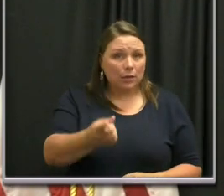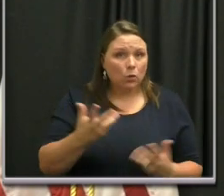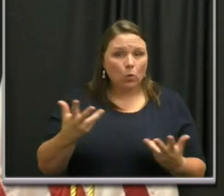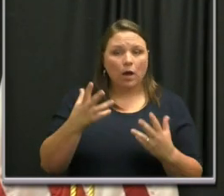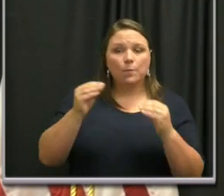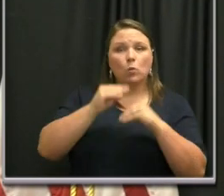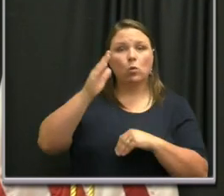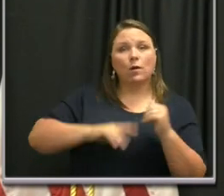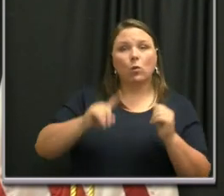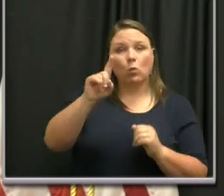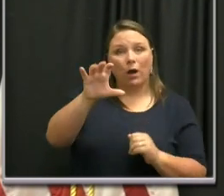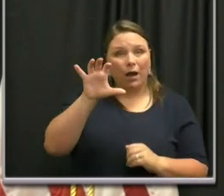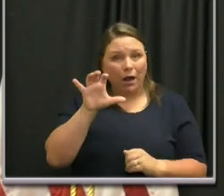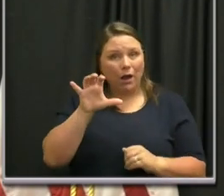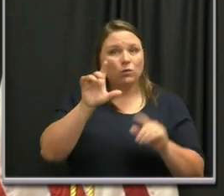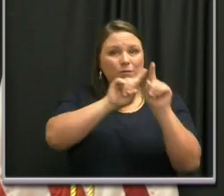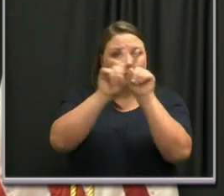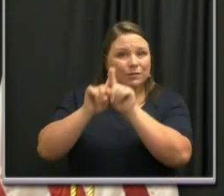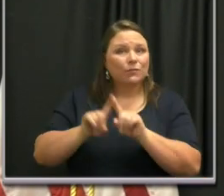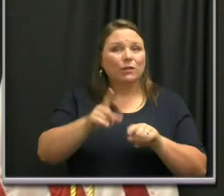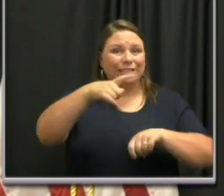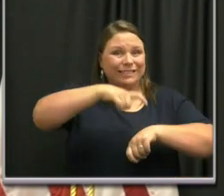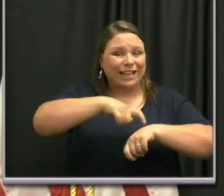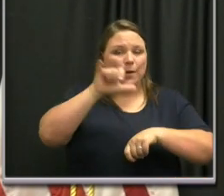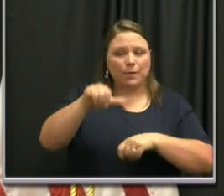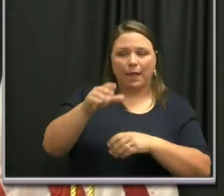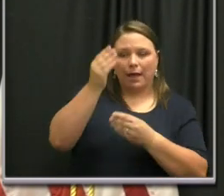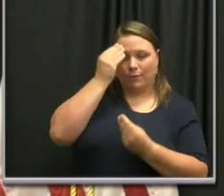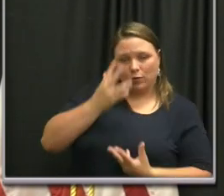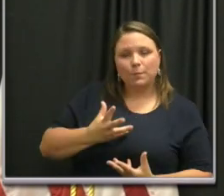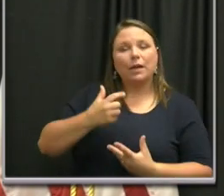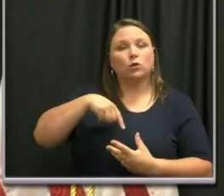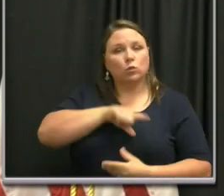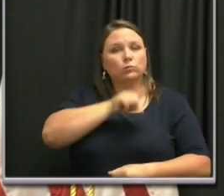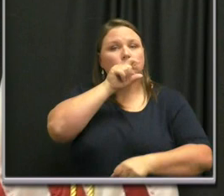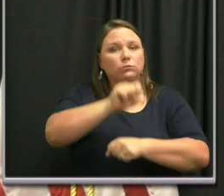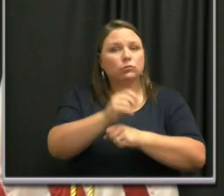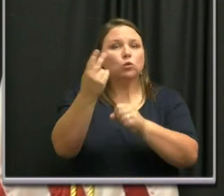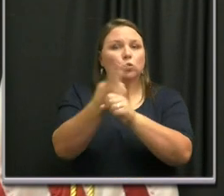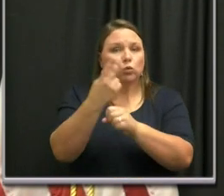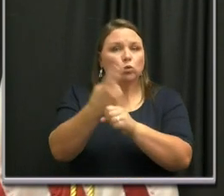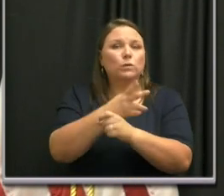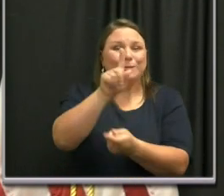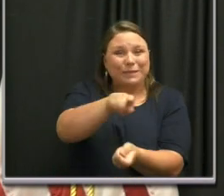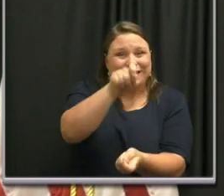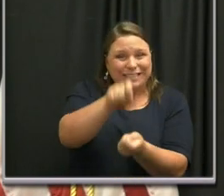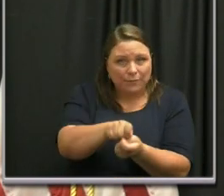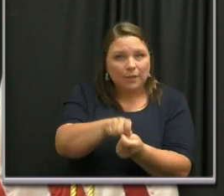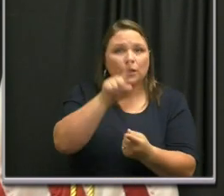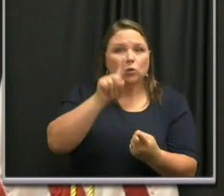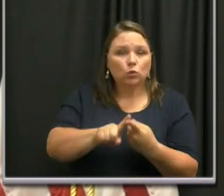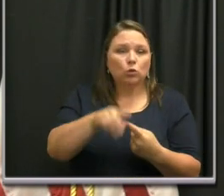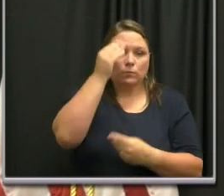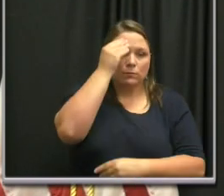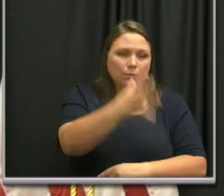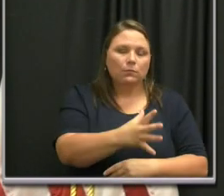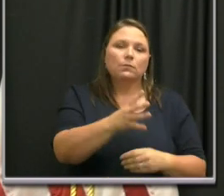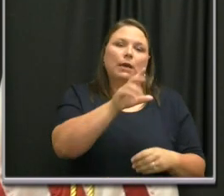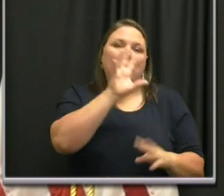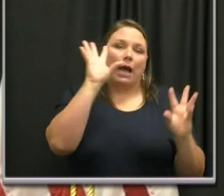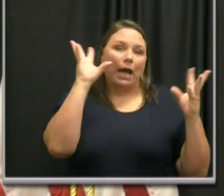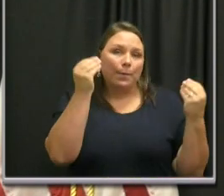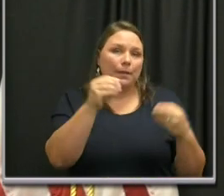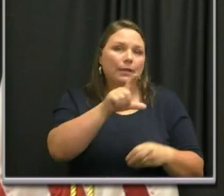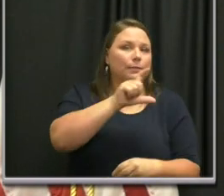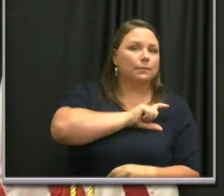100 instances when this data was used specifically to inform first